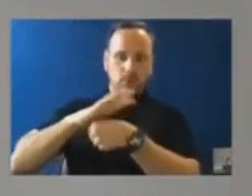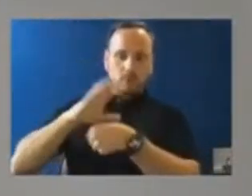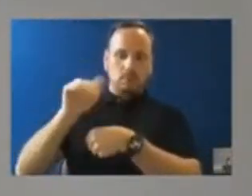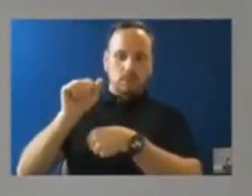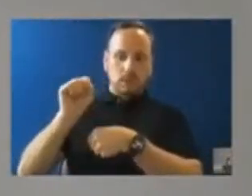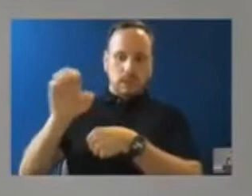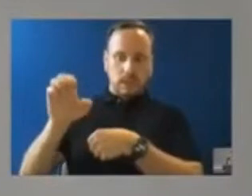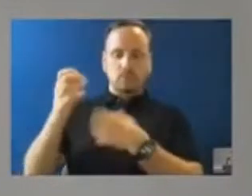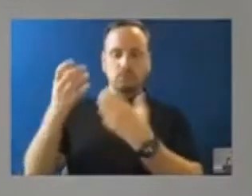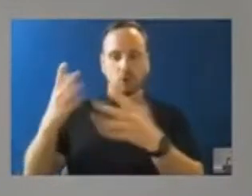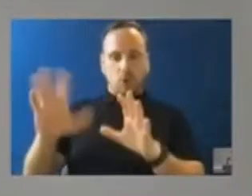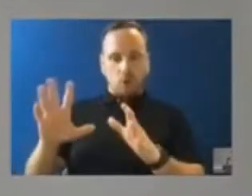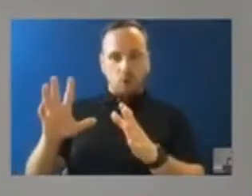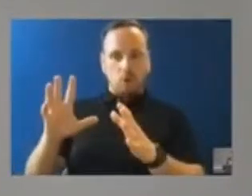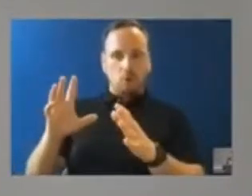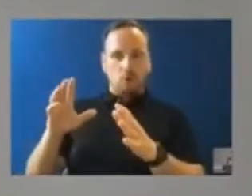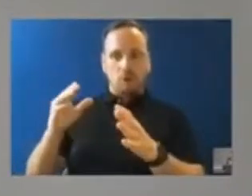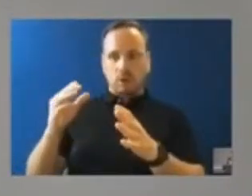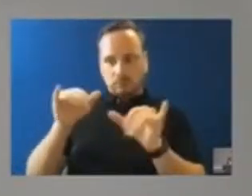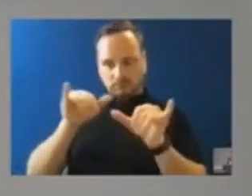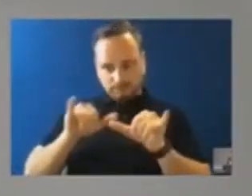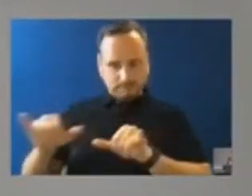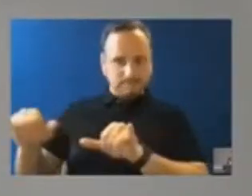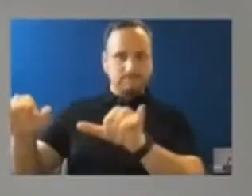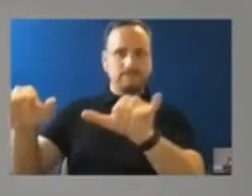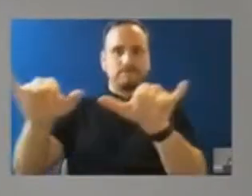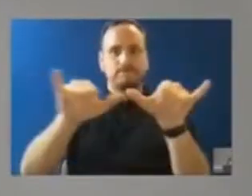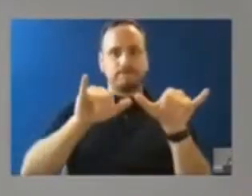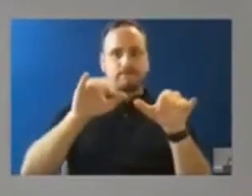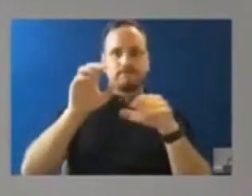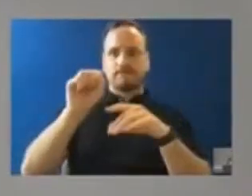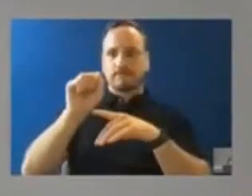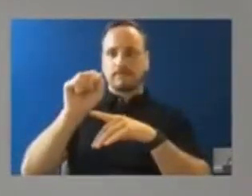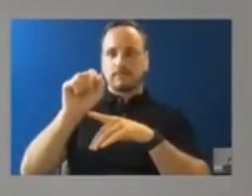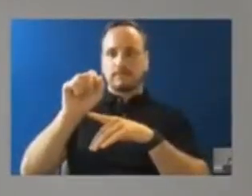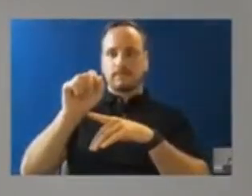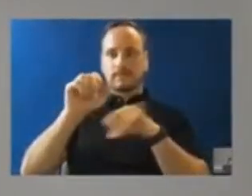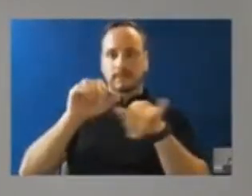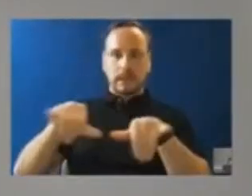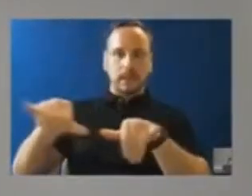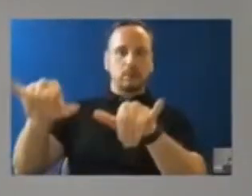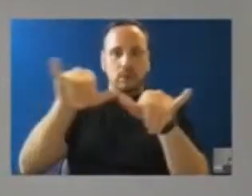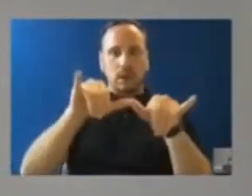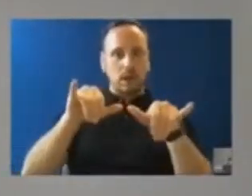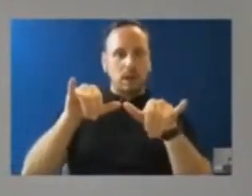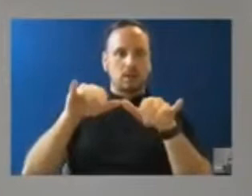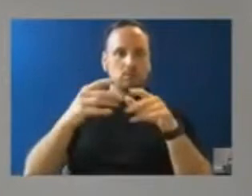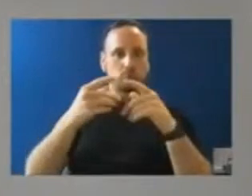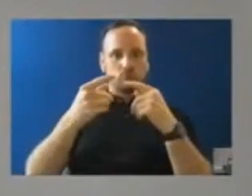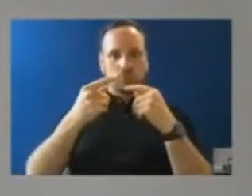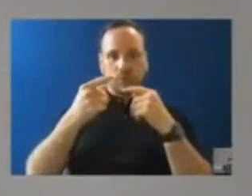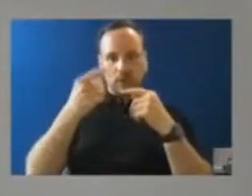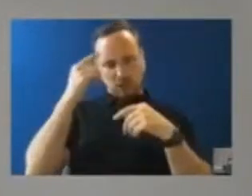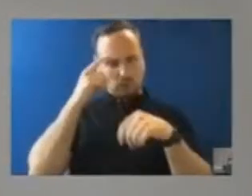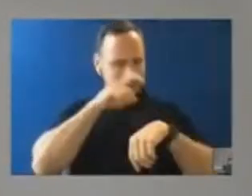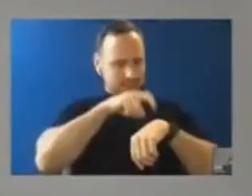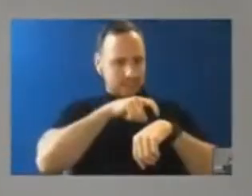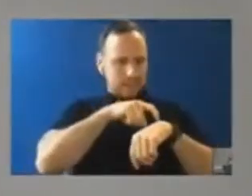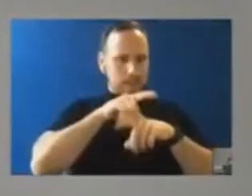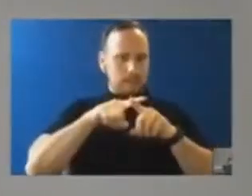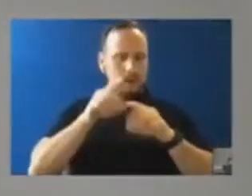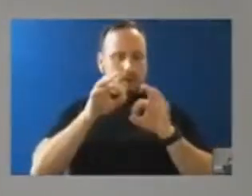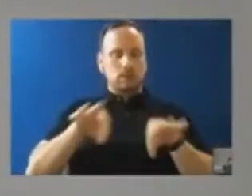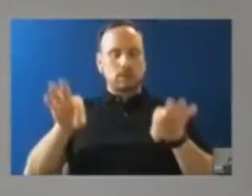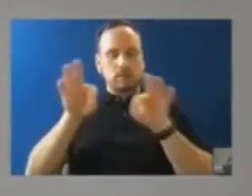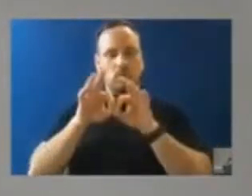is standardized in this way, and I know that we're wanting to be real conscious of time, but I think it's important to share. It's